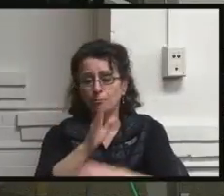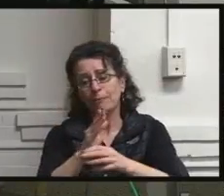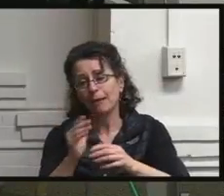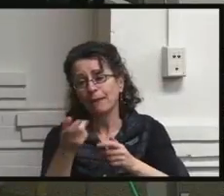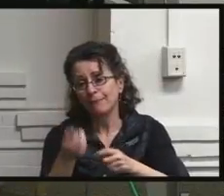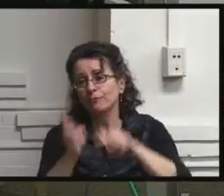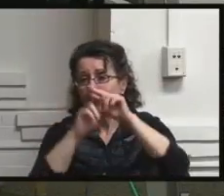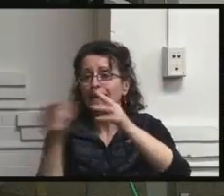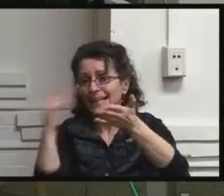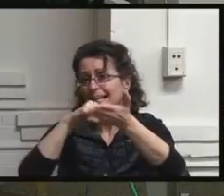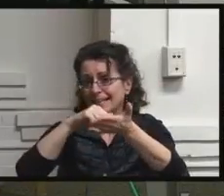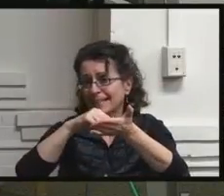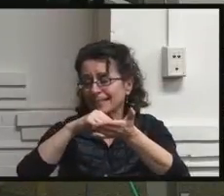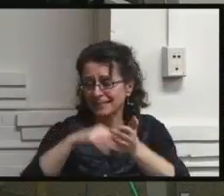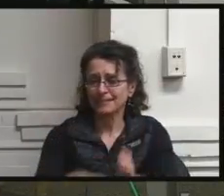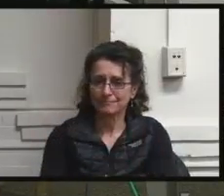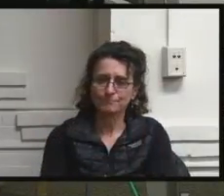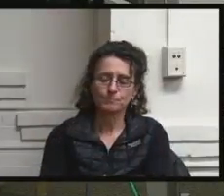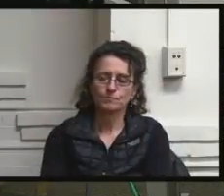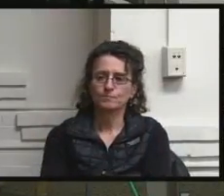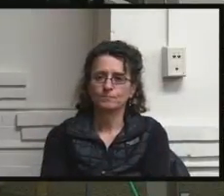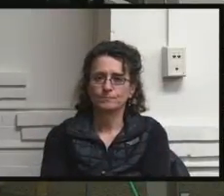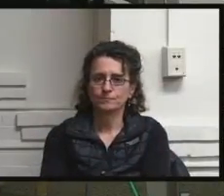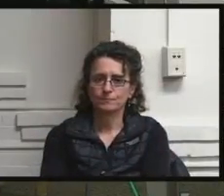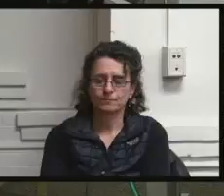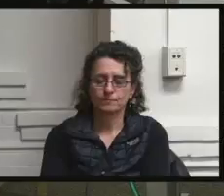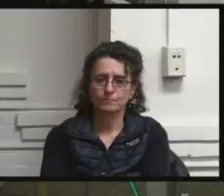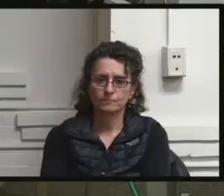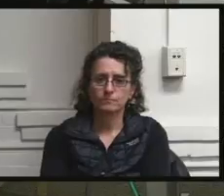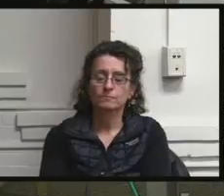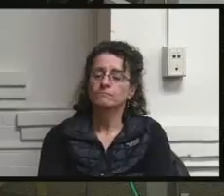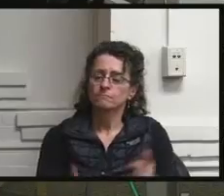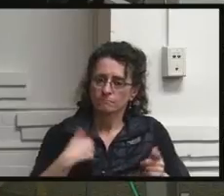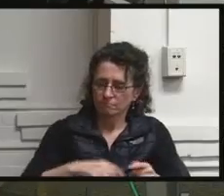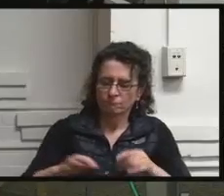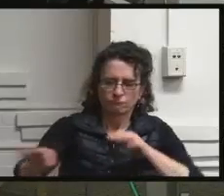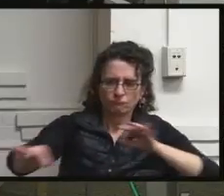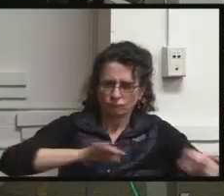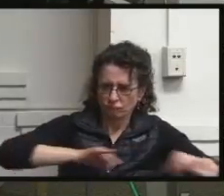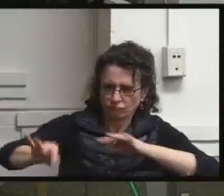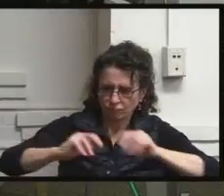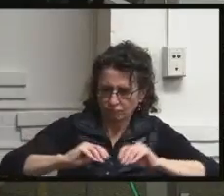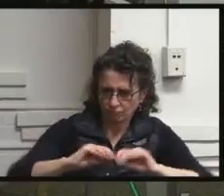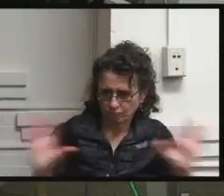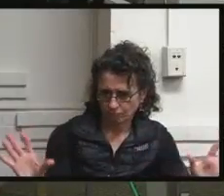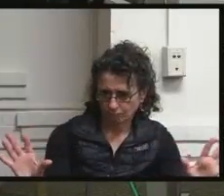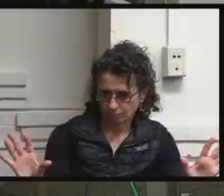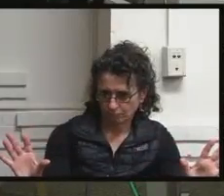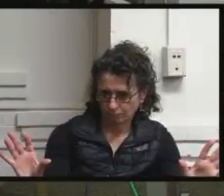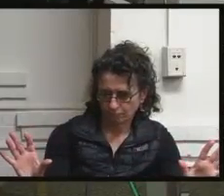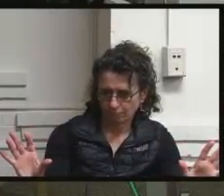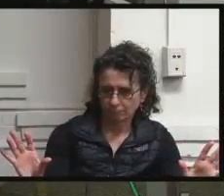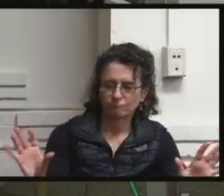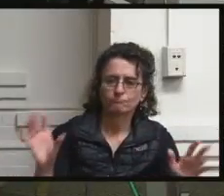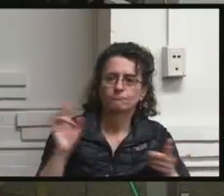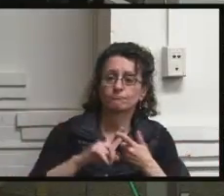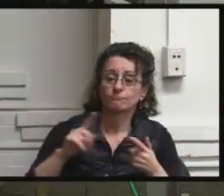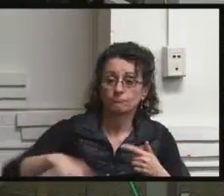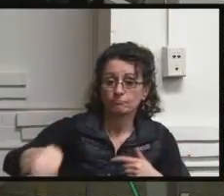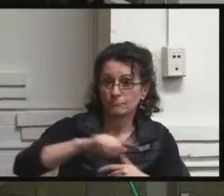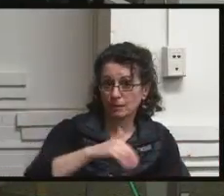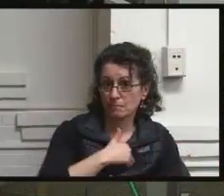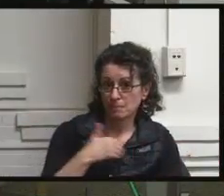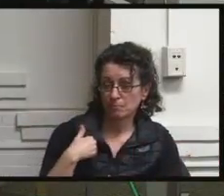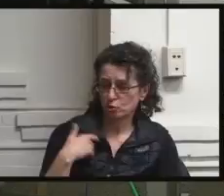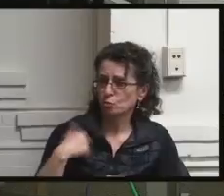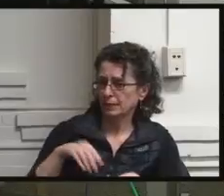were clear with the membership about the expenditure. We were clear to the membership, and the membership had the